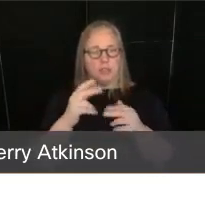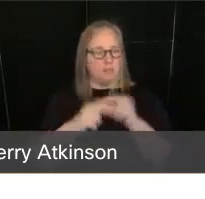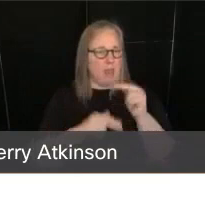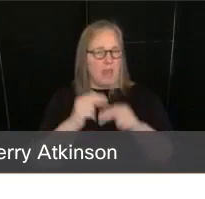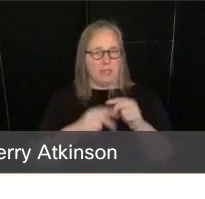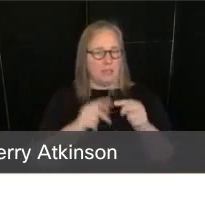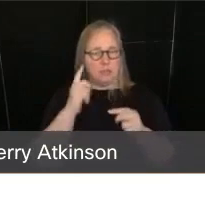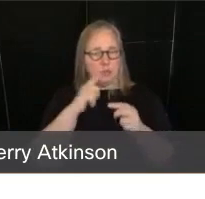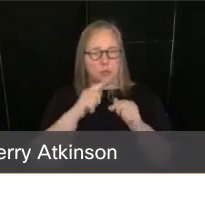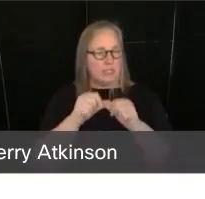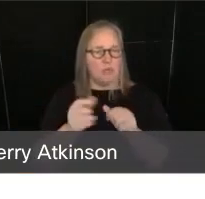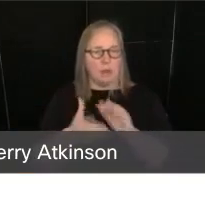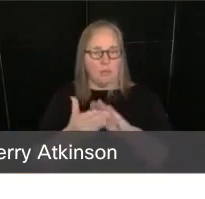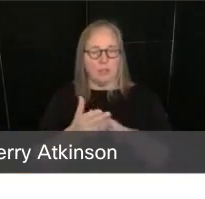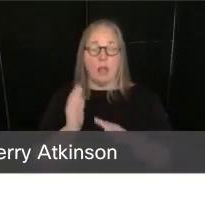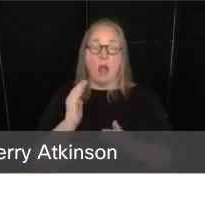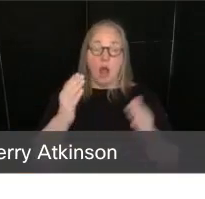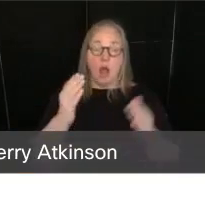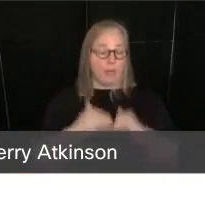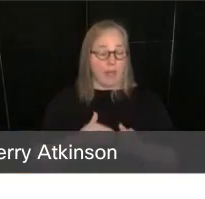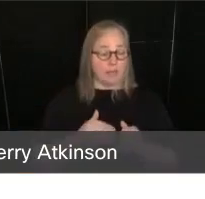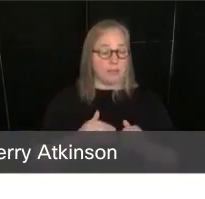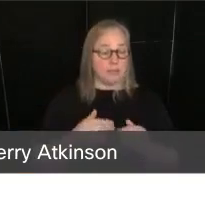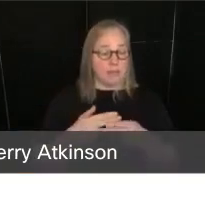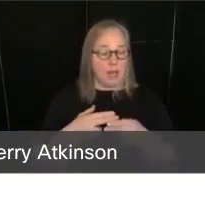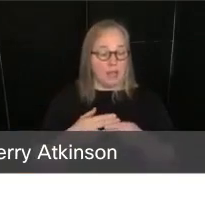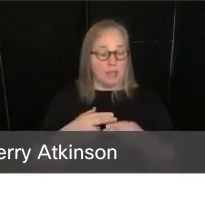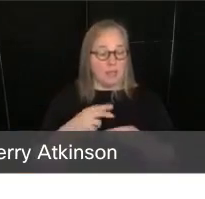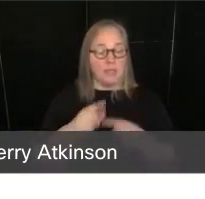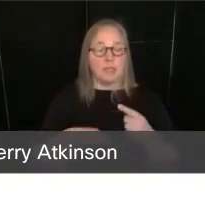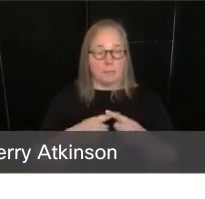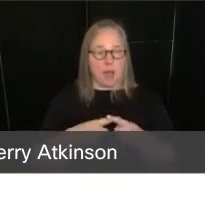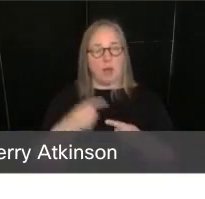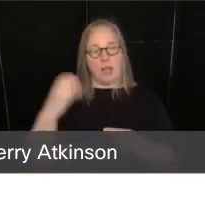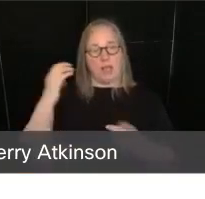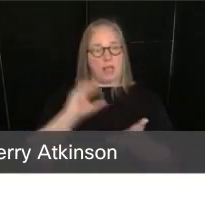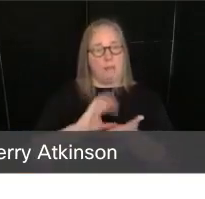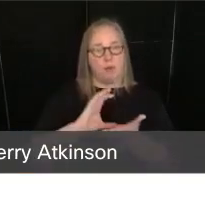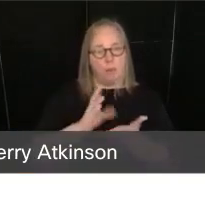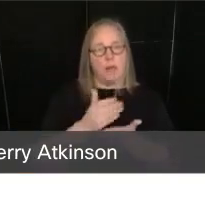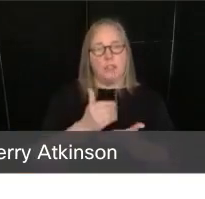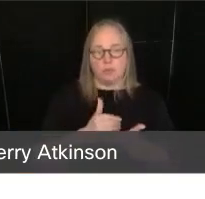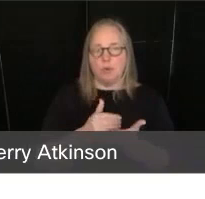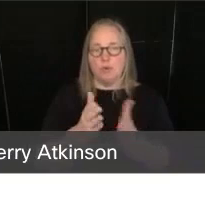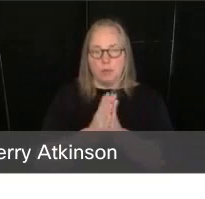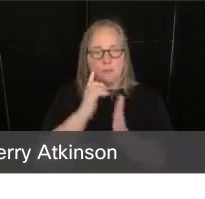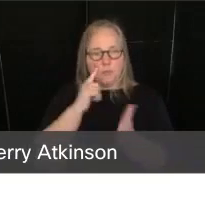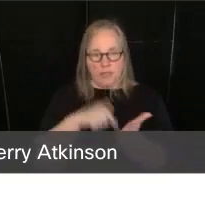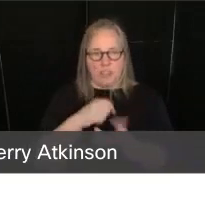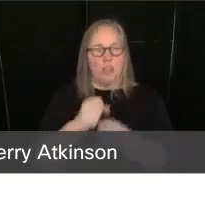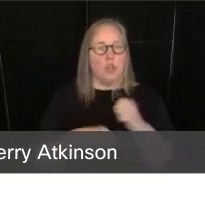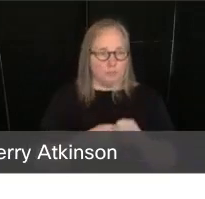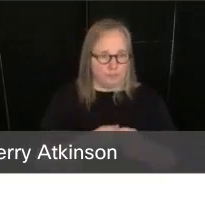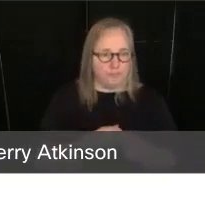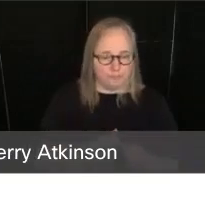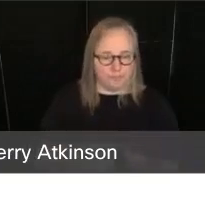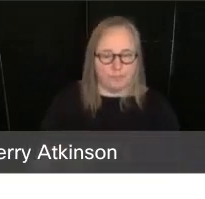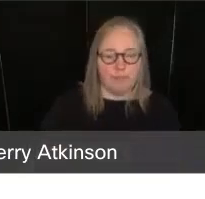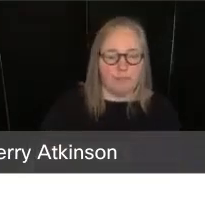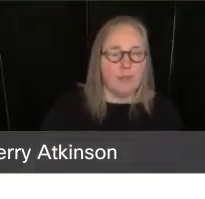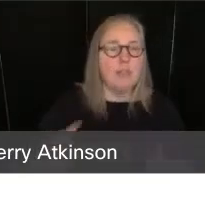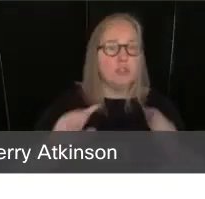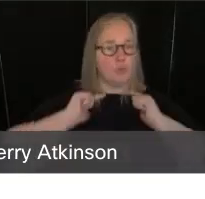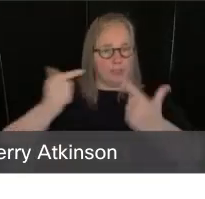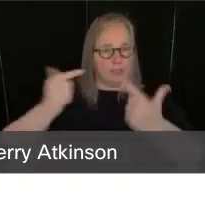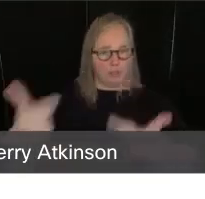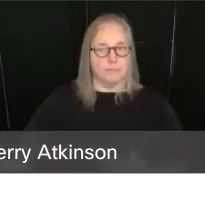next slide is about the capital budget request for this year. So there are 2 projects that are requested. First